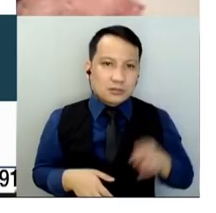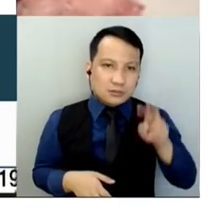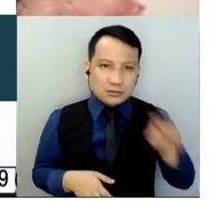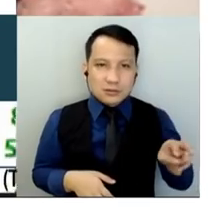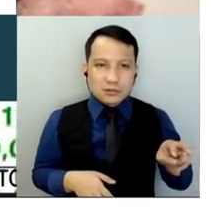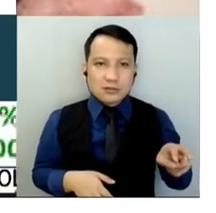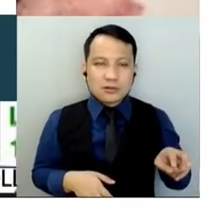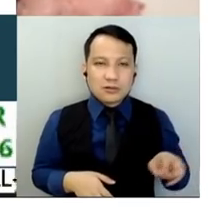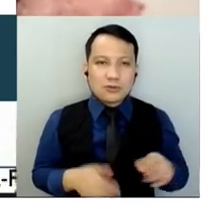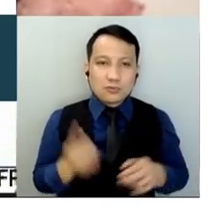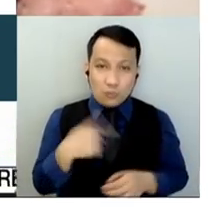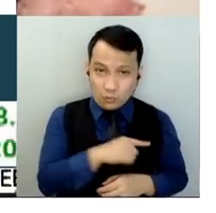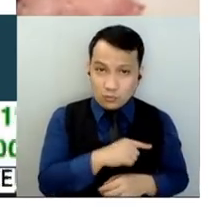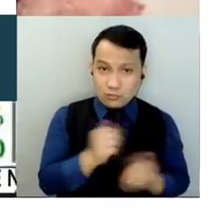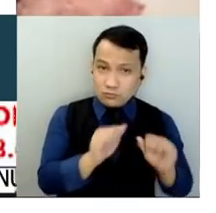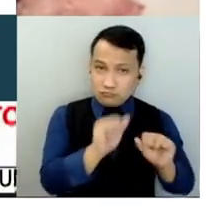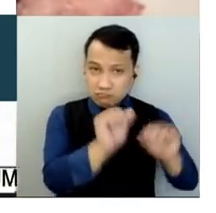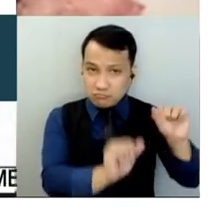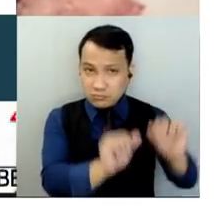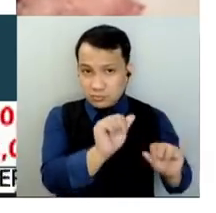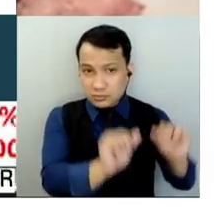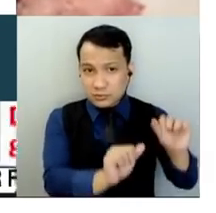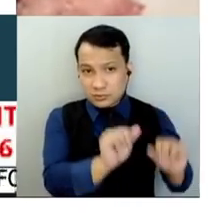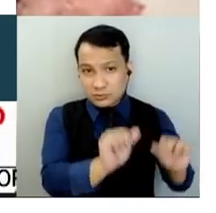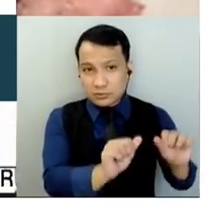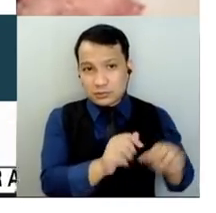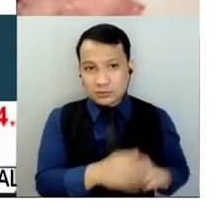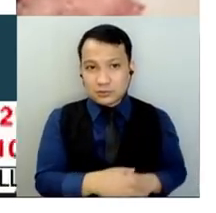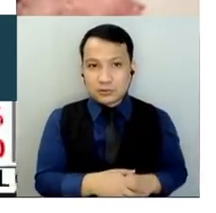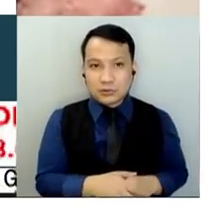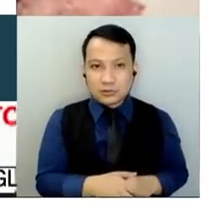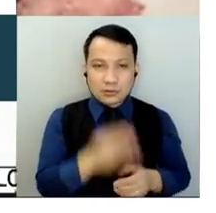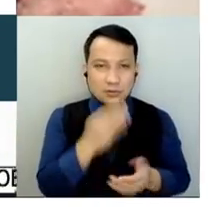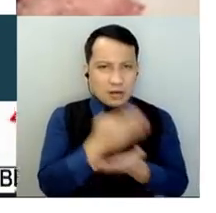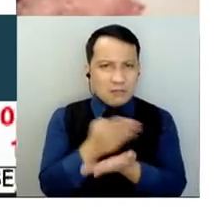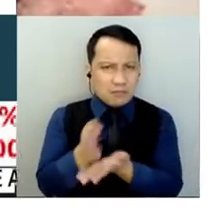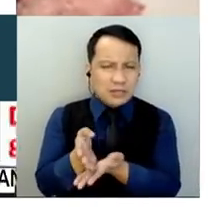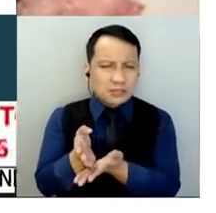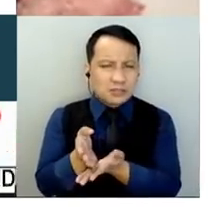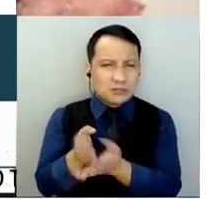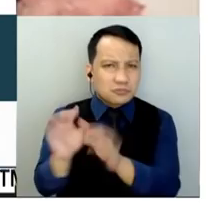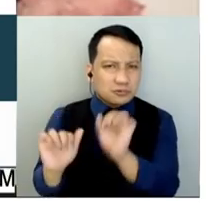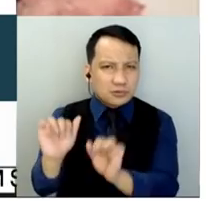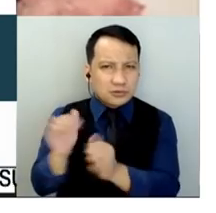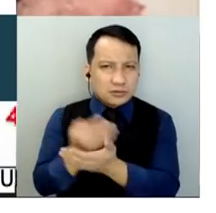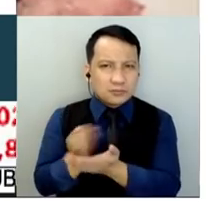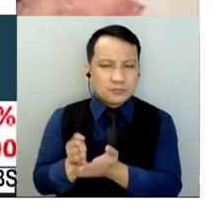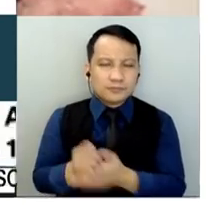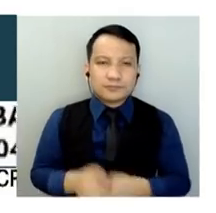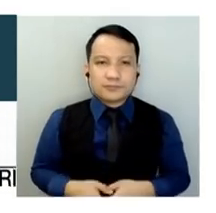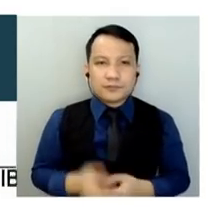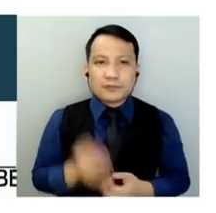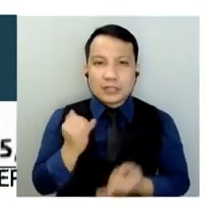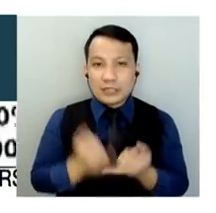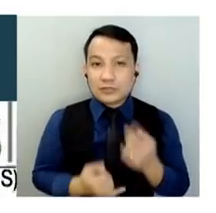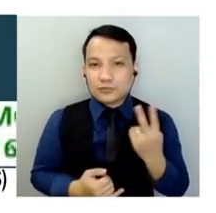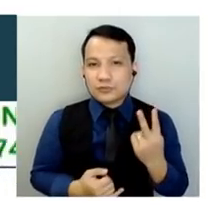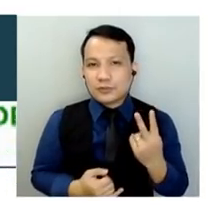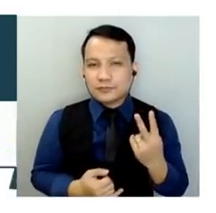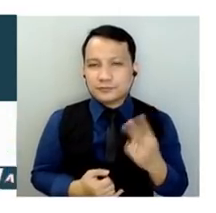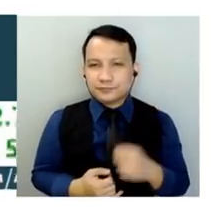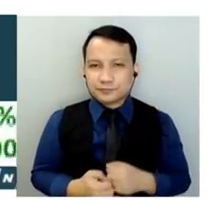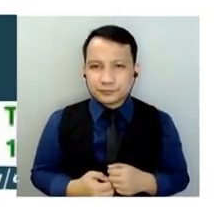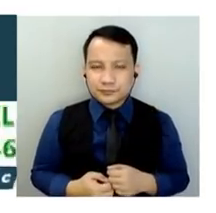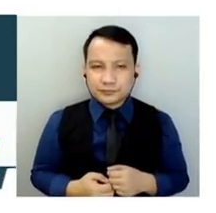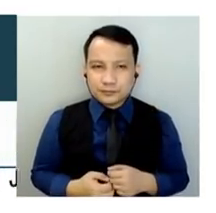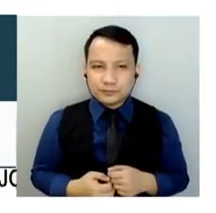that's how we assess particular budget items. Okay, final two questions for you, Congresswoman. You were quoted to